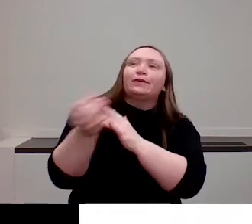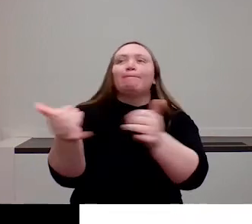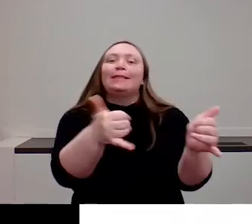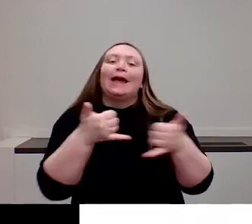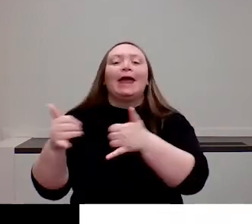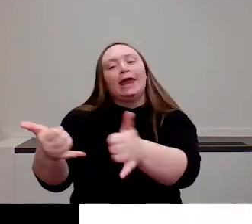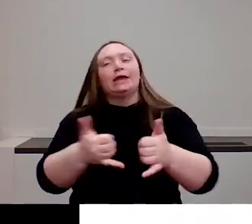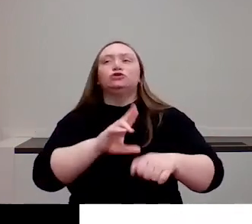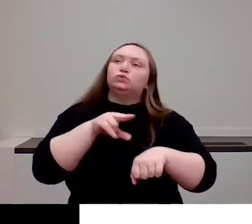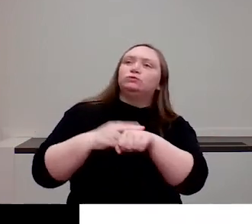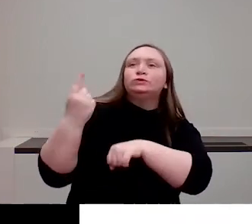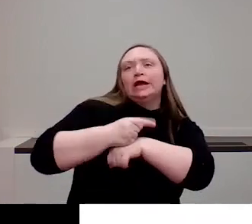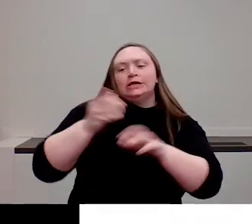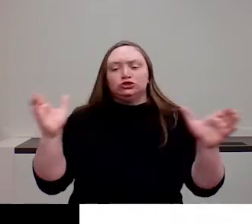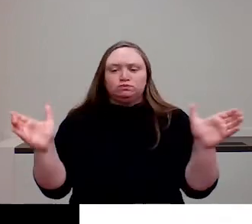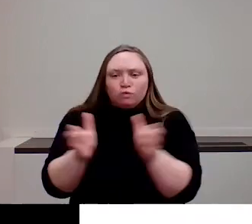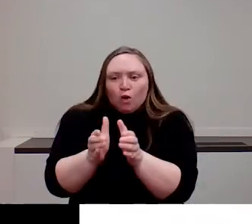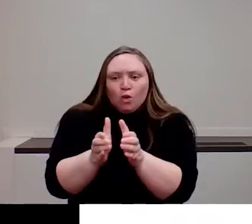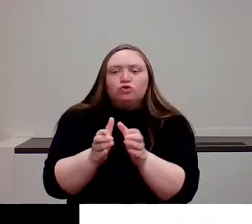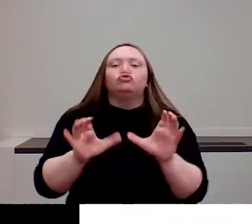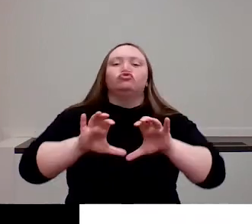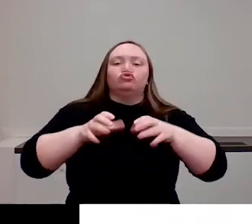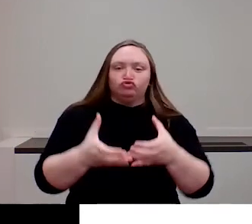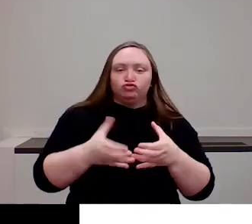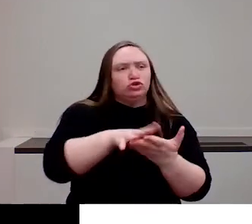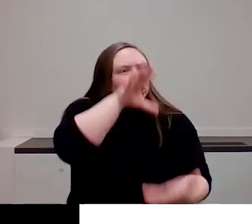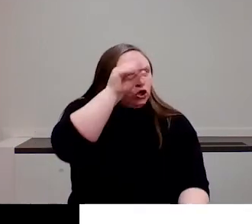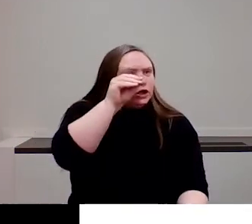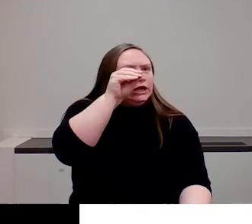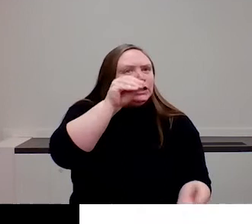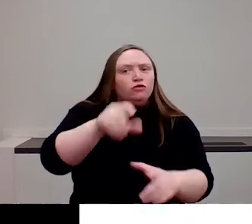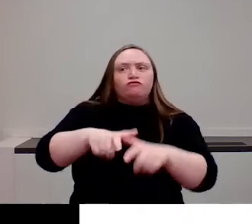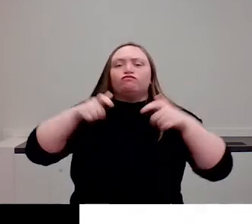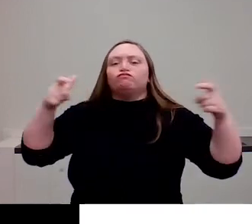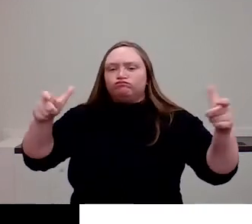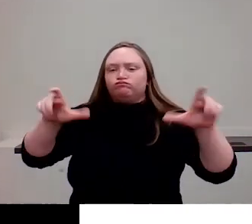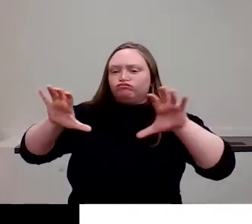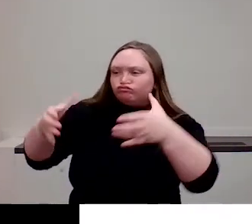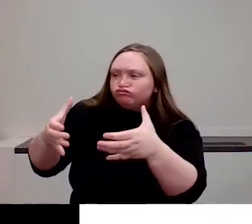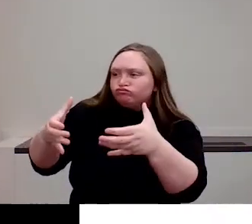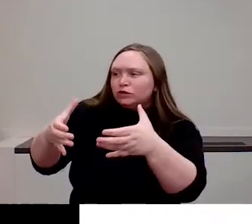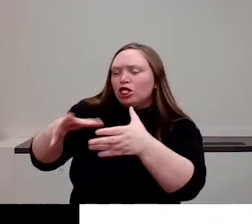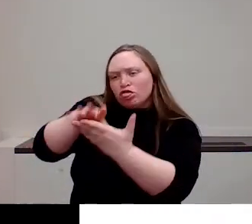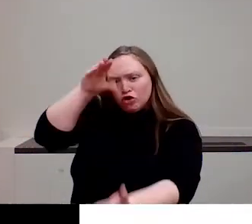day involves small group learning, whole group learning, and individual center time.